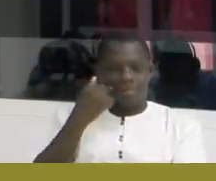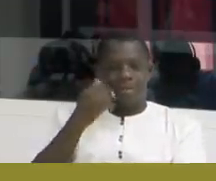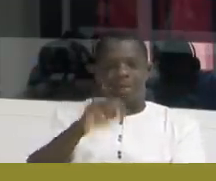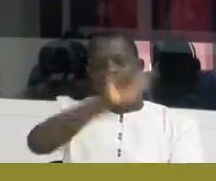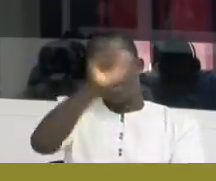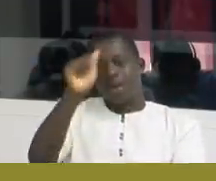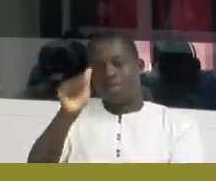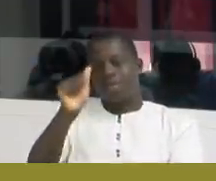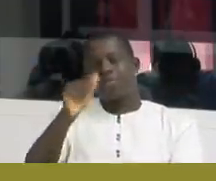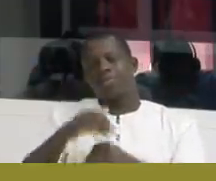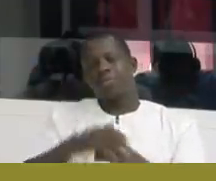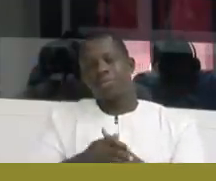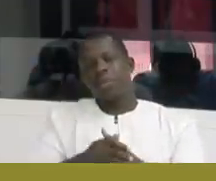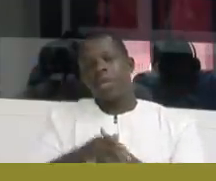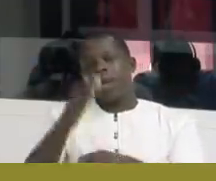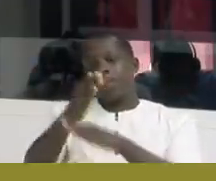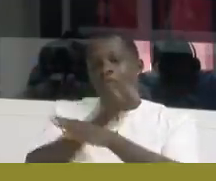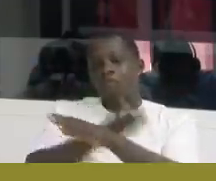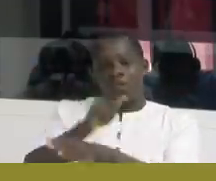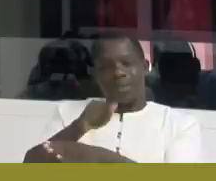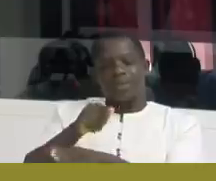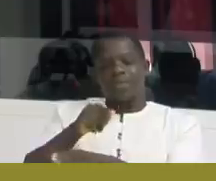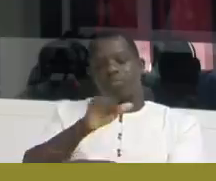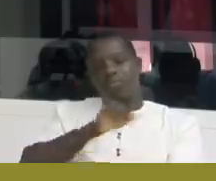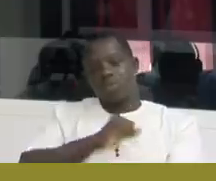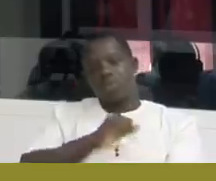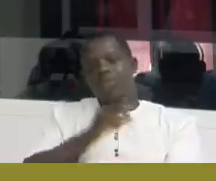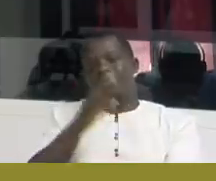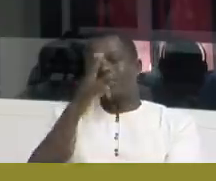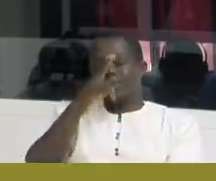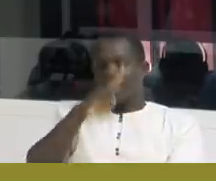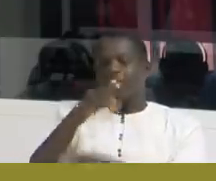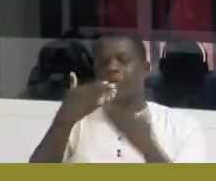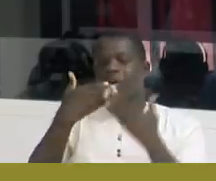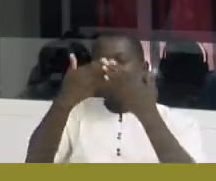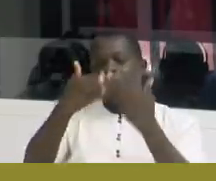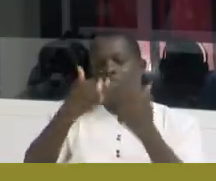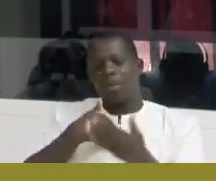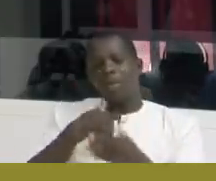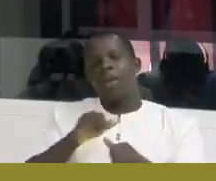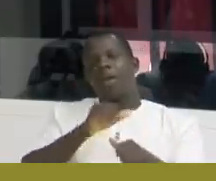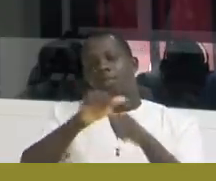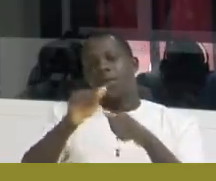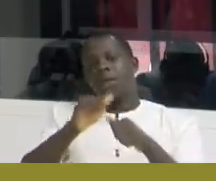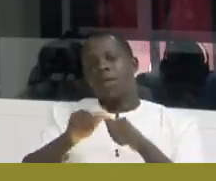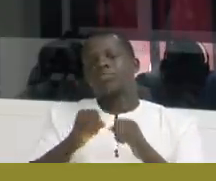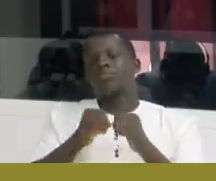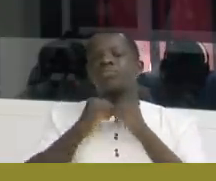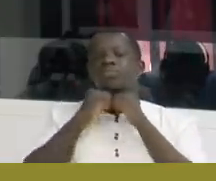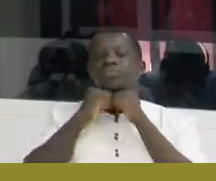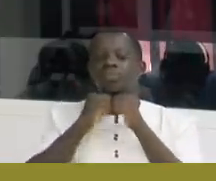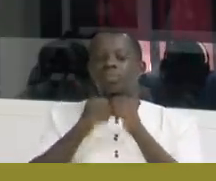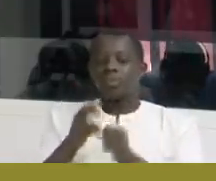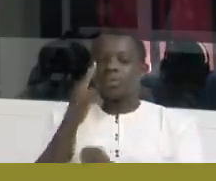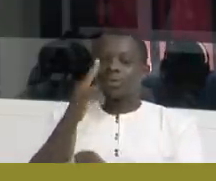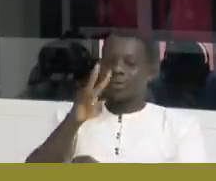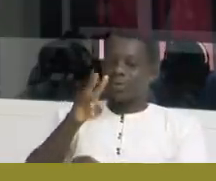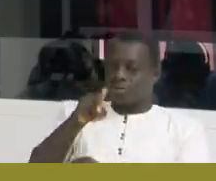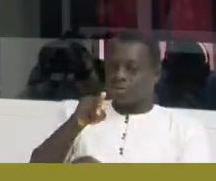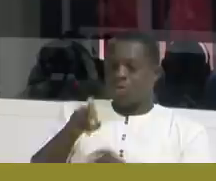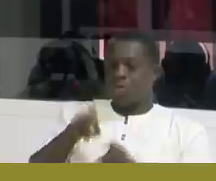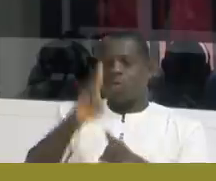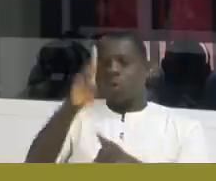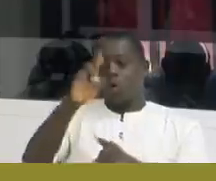And prior to that, he was also trying to tell me that, look, Sana Sabali sees you as one of